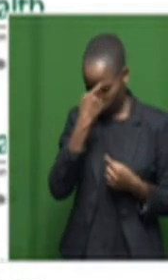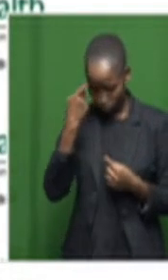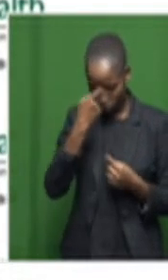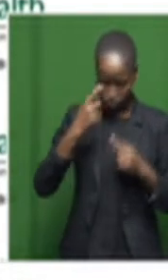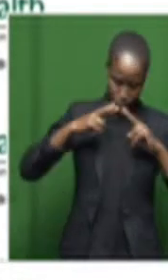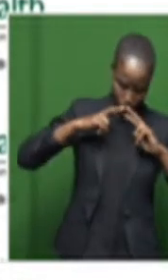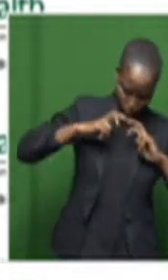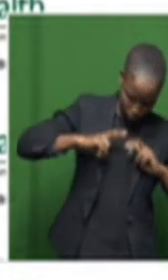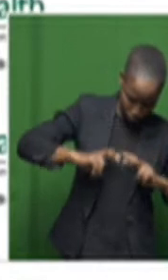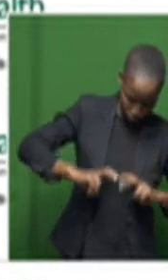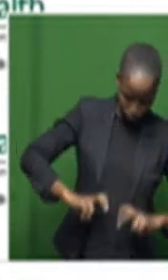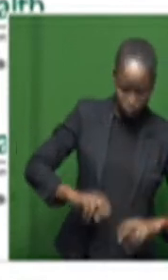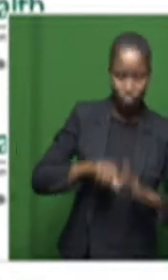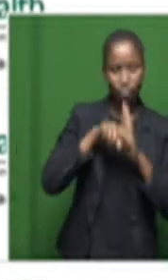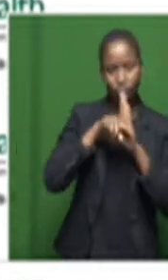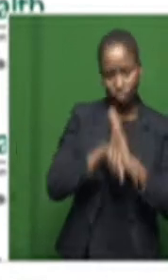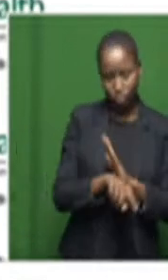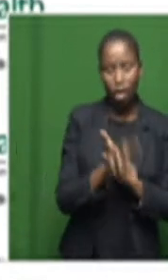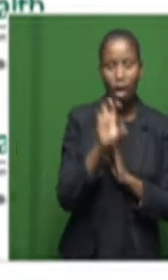of